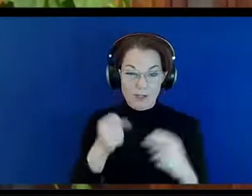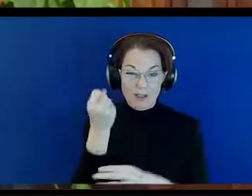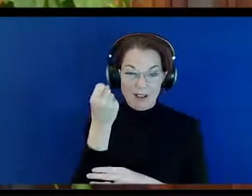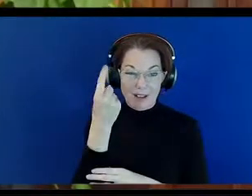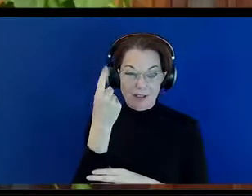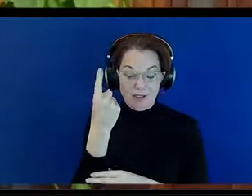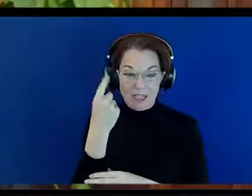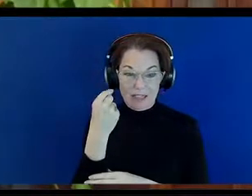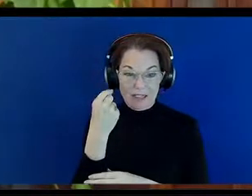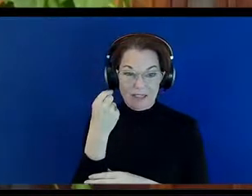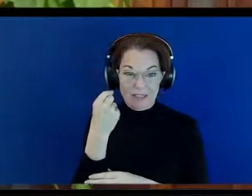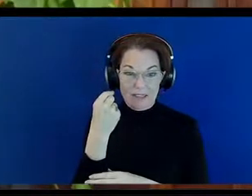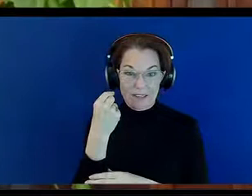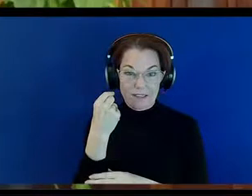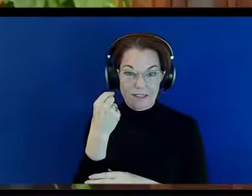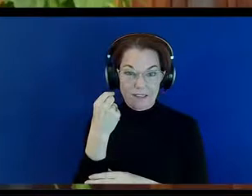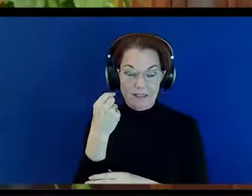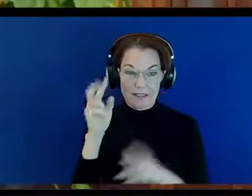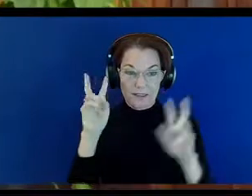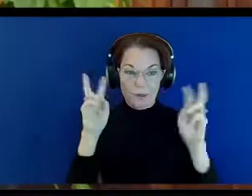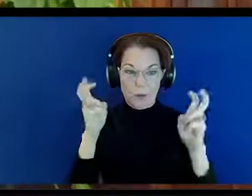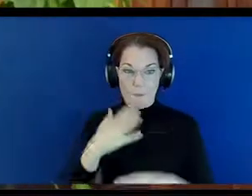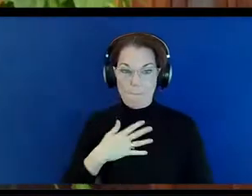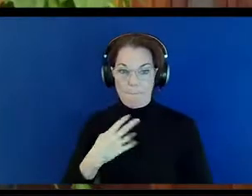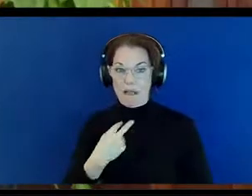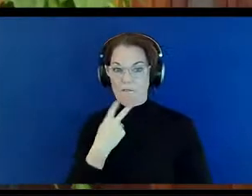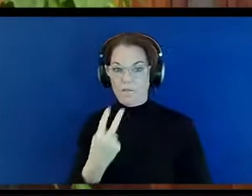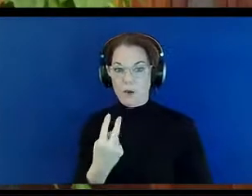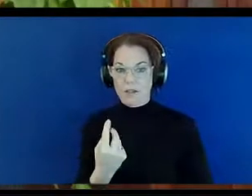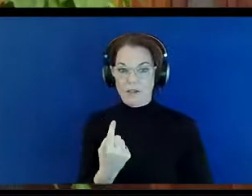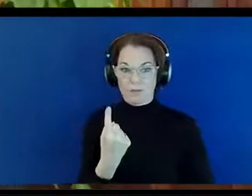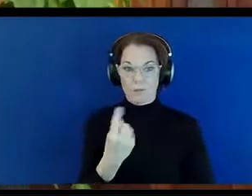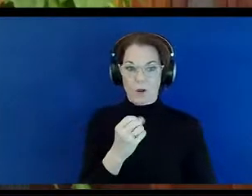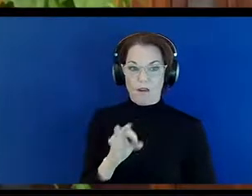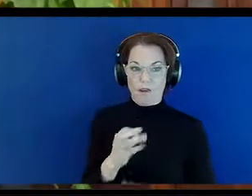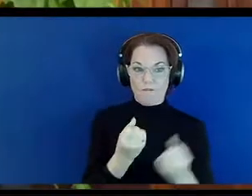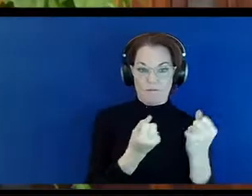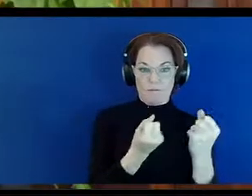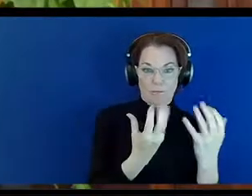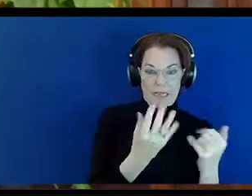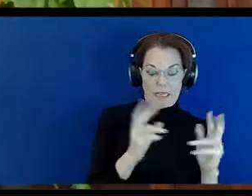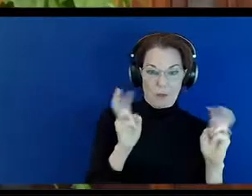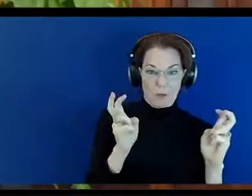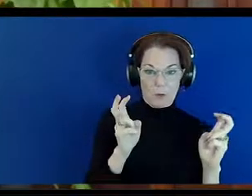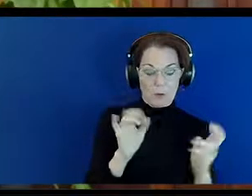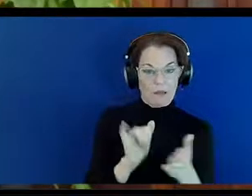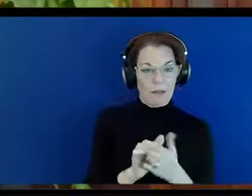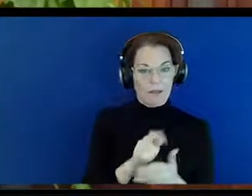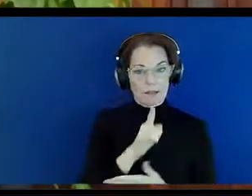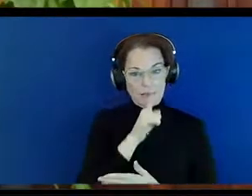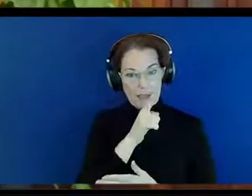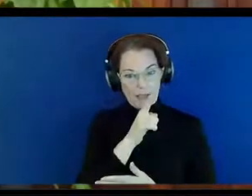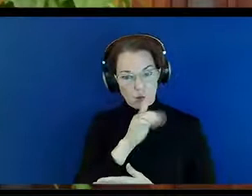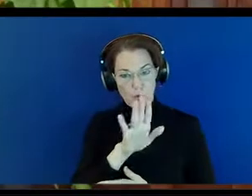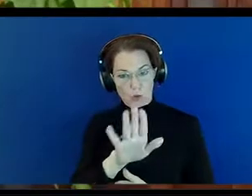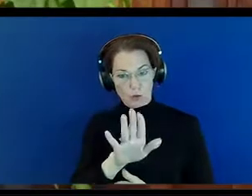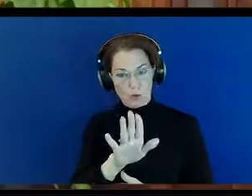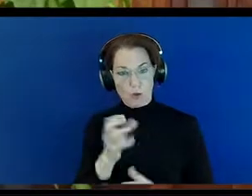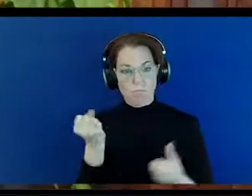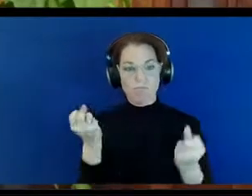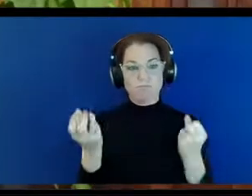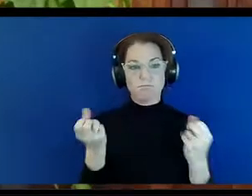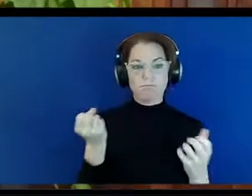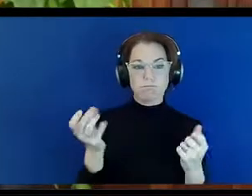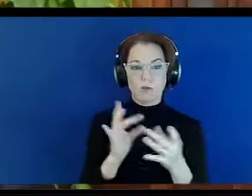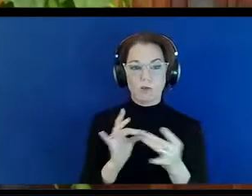my, quote, my voice is one of many, unquote. And that's true. And your voice and the voices of